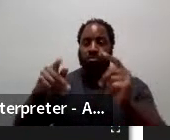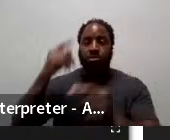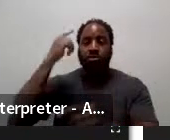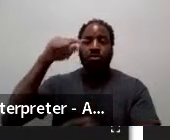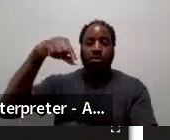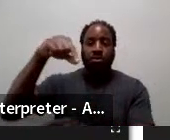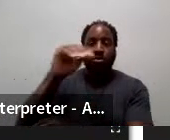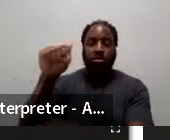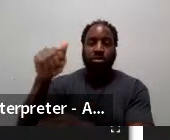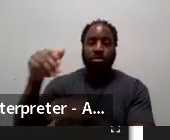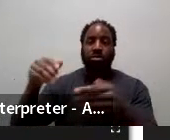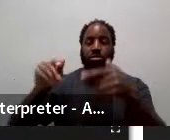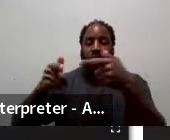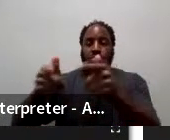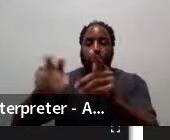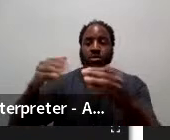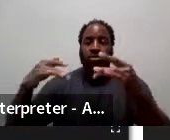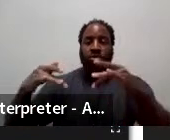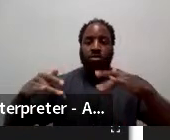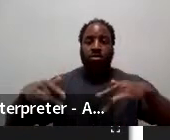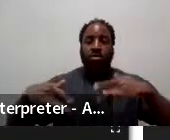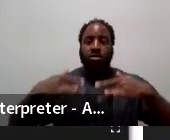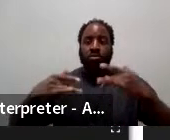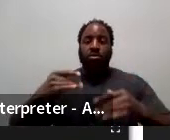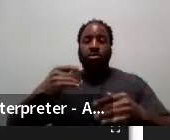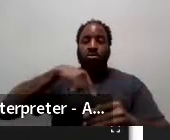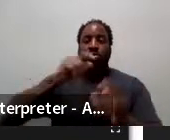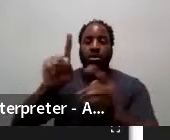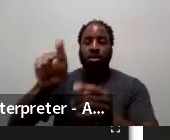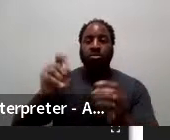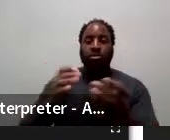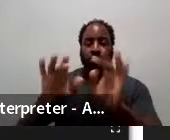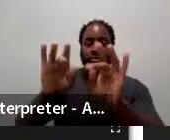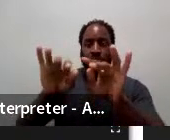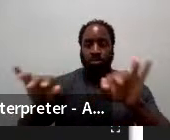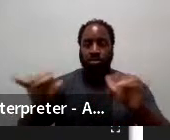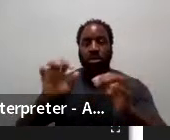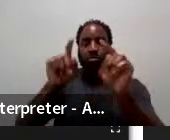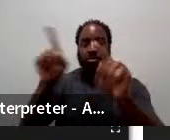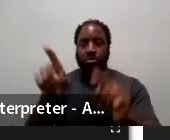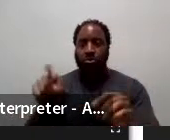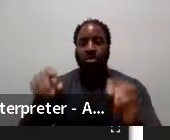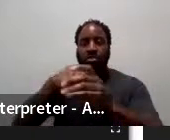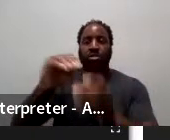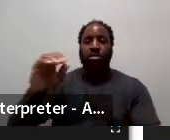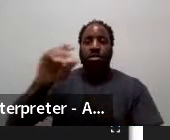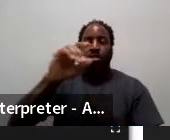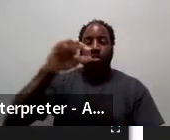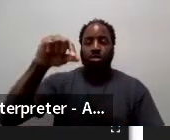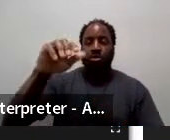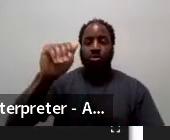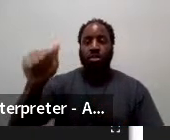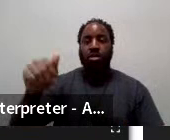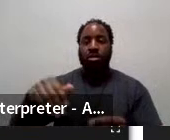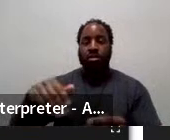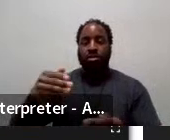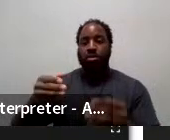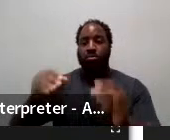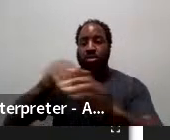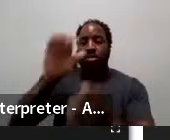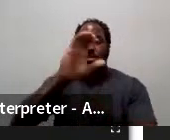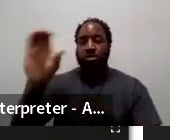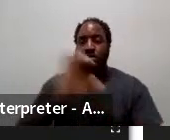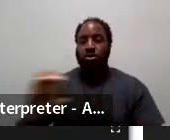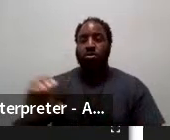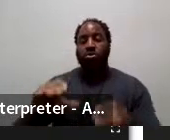Q&A during the event. We ask you to type written questions via the Zoom Q&A feature. And then during live Q&A, you're able to ask